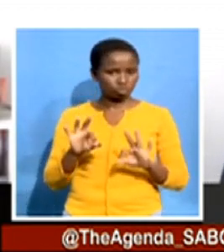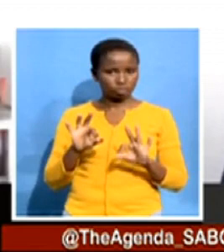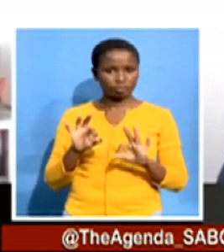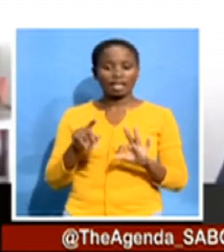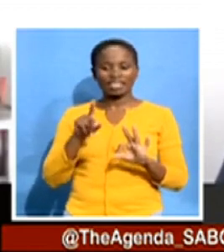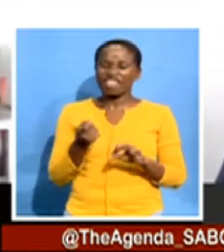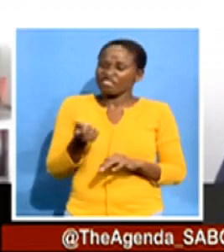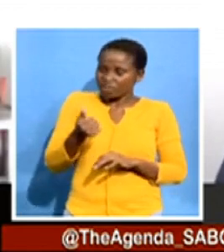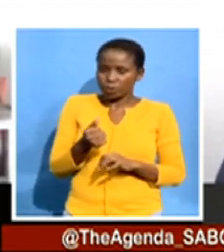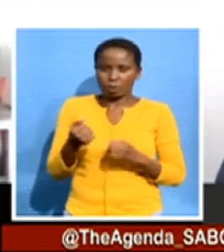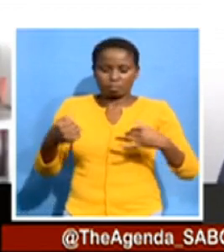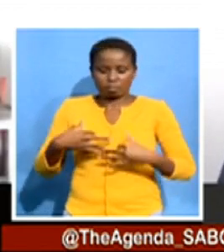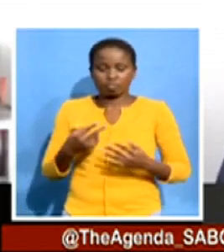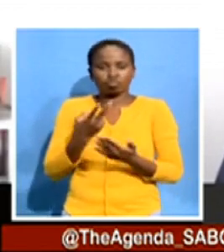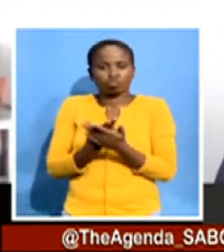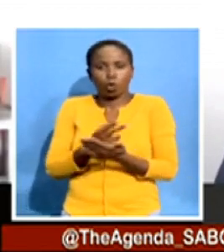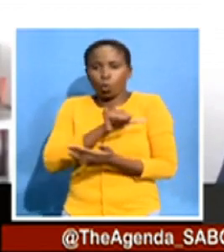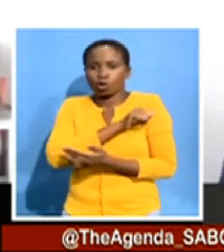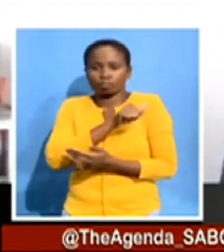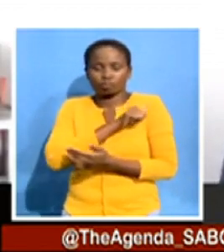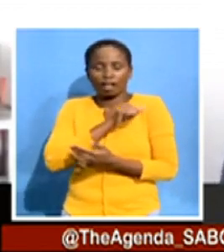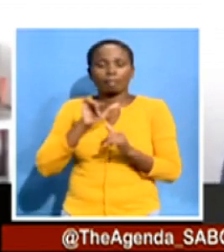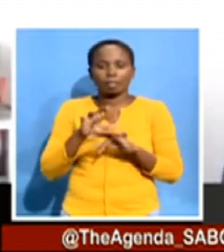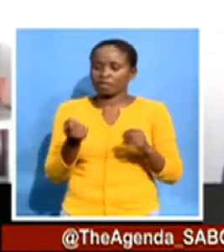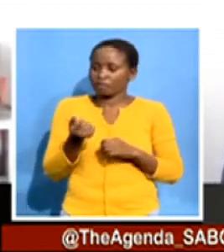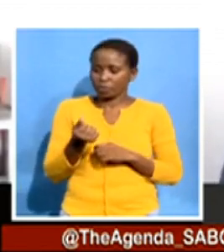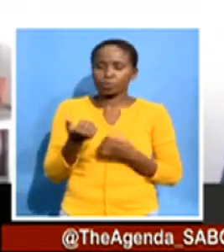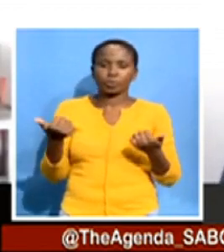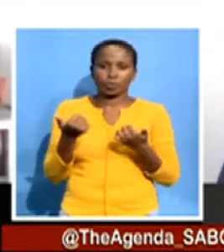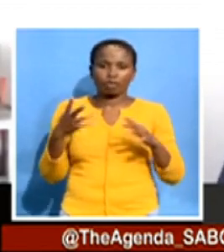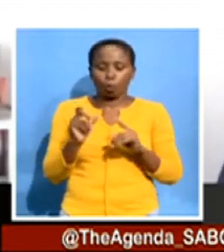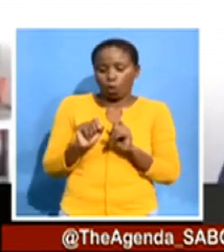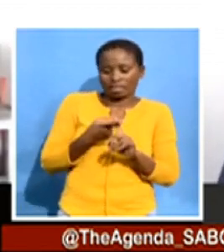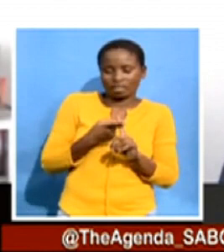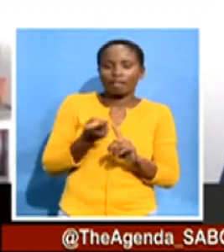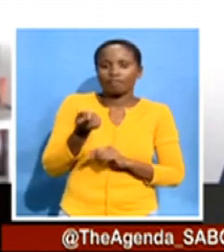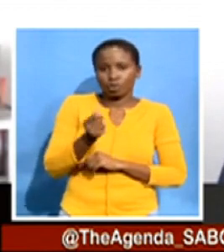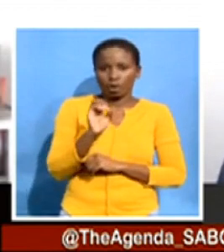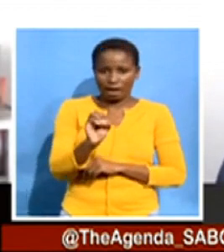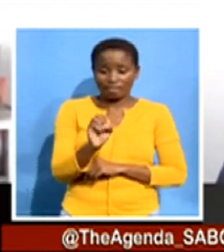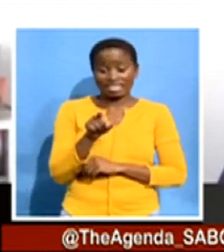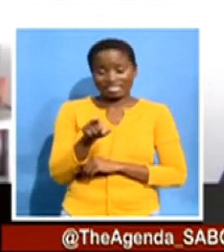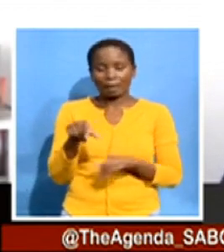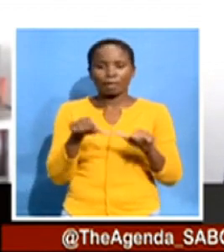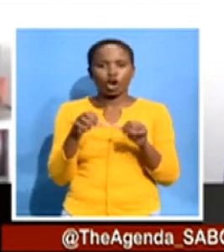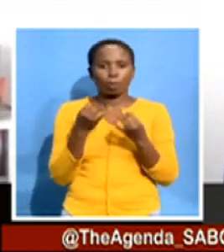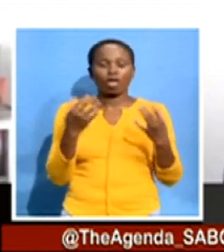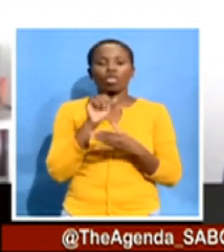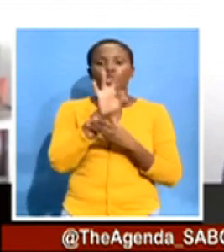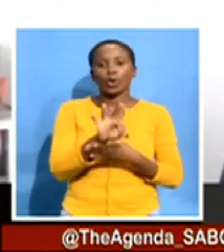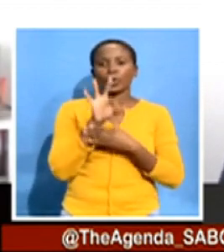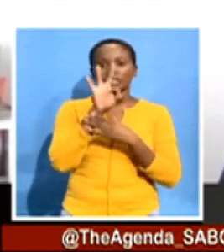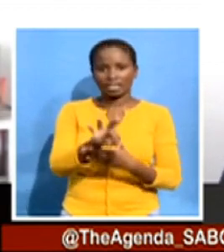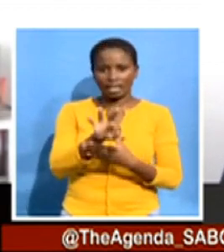than we normally would have expected. And that is measured at 13 emergency centers across the Western